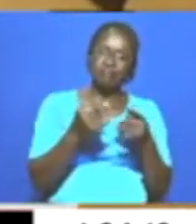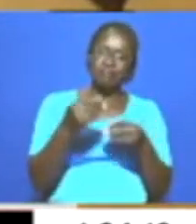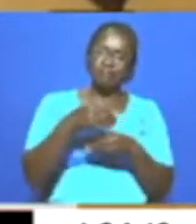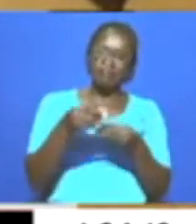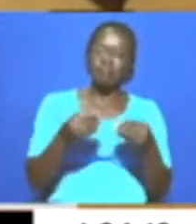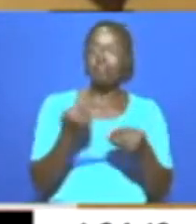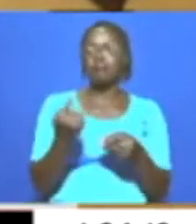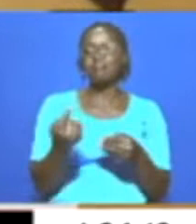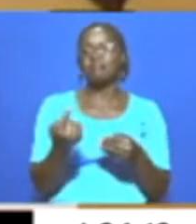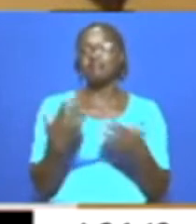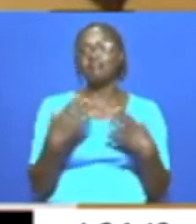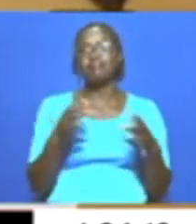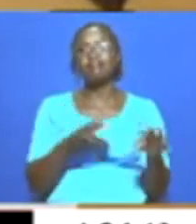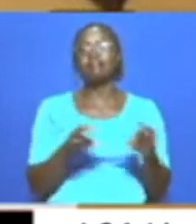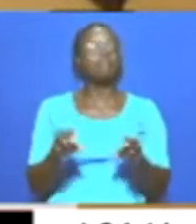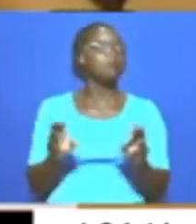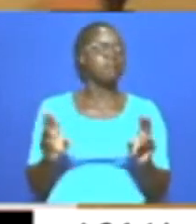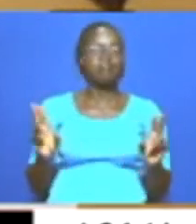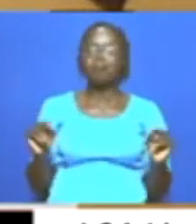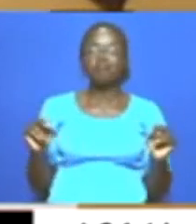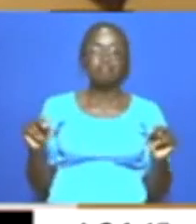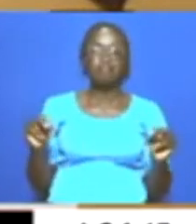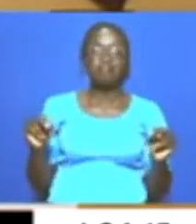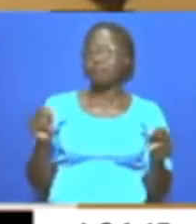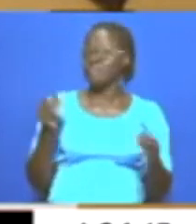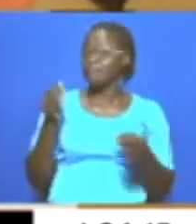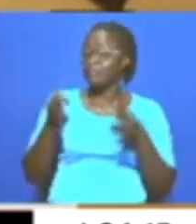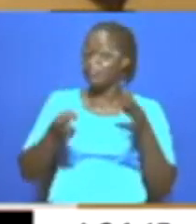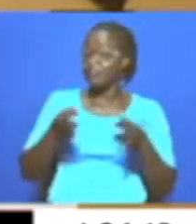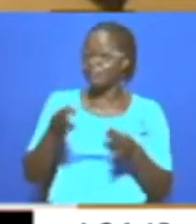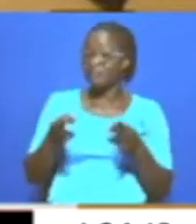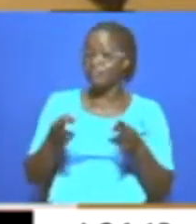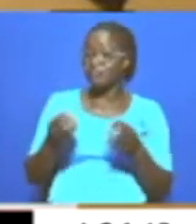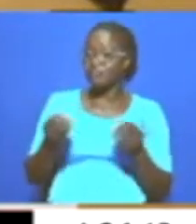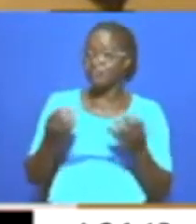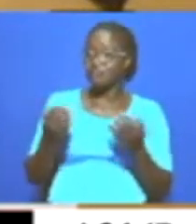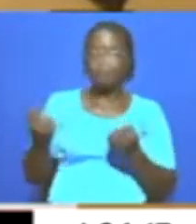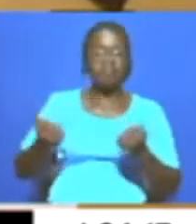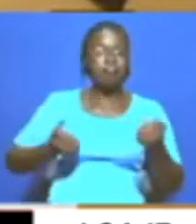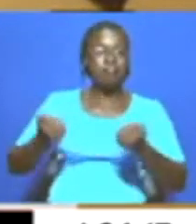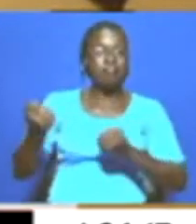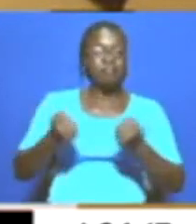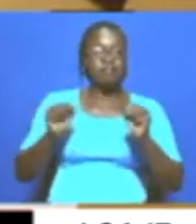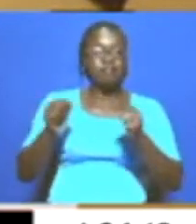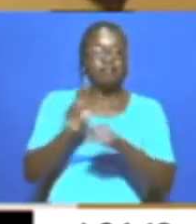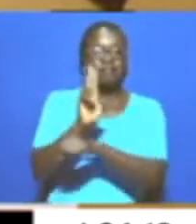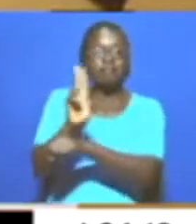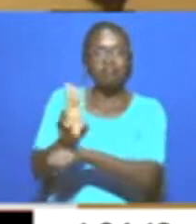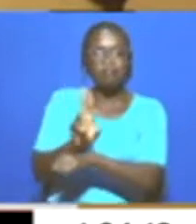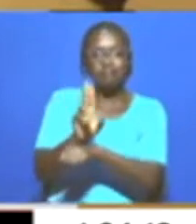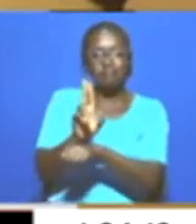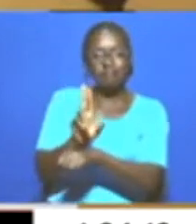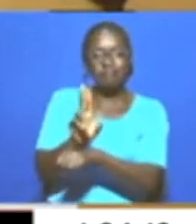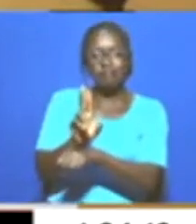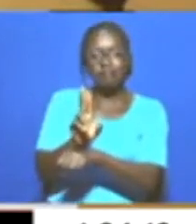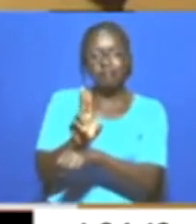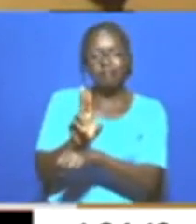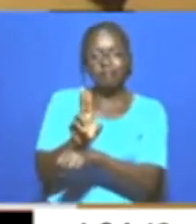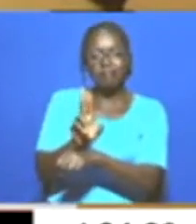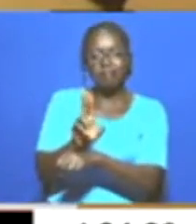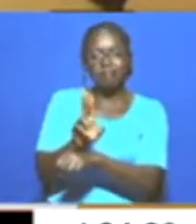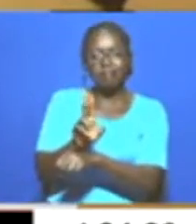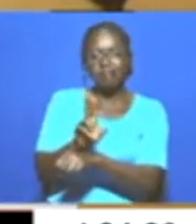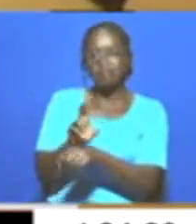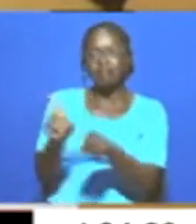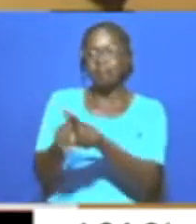watu waumie. Kama kuna so many vehicles ambazo tunaweza kutumia. Na wewe kama bado wewe